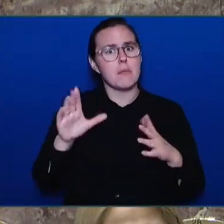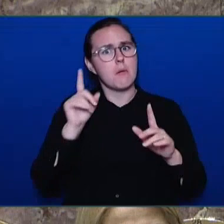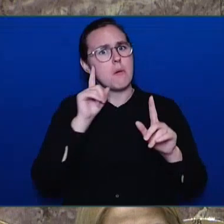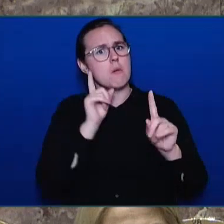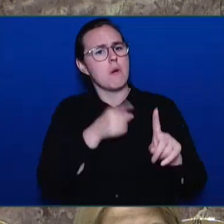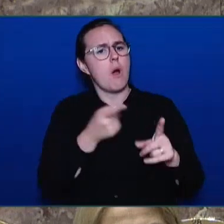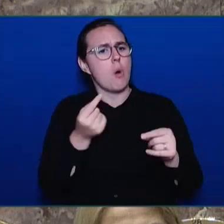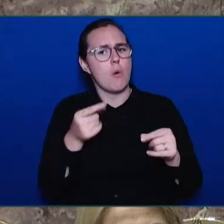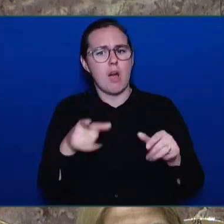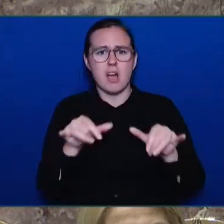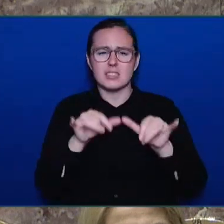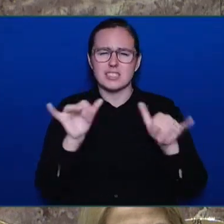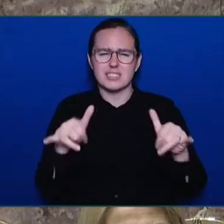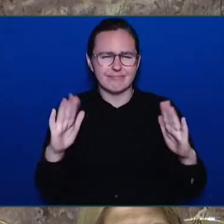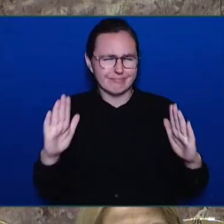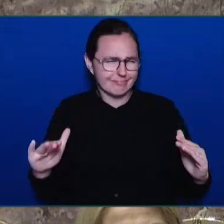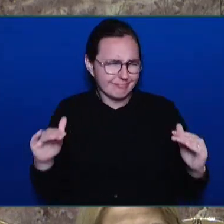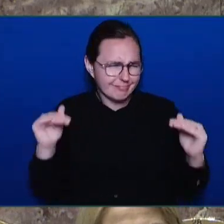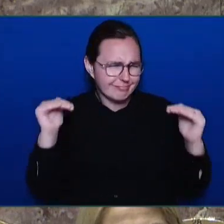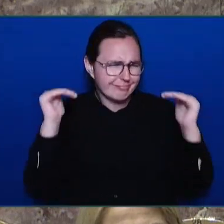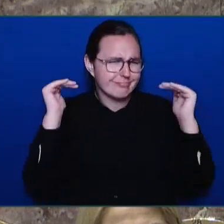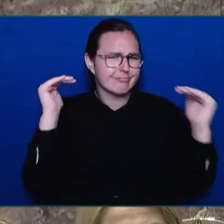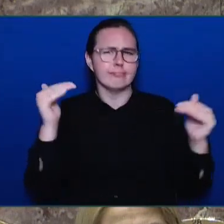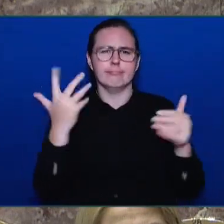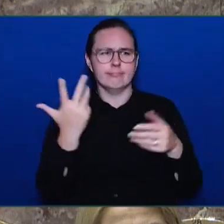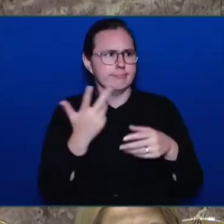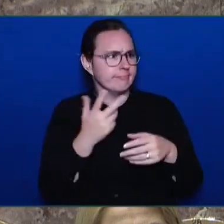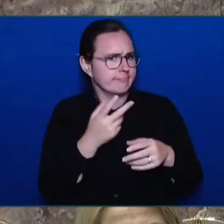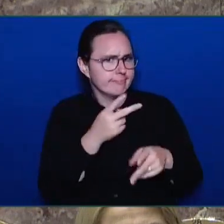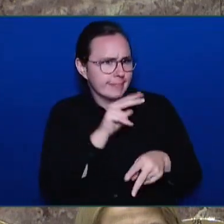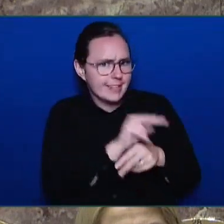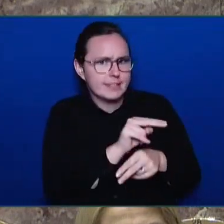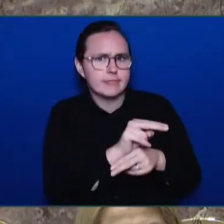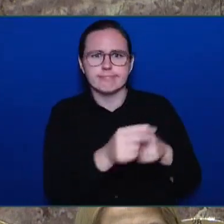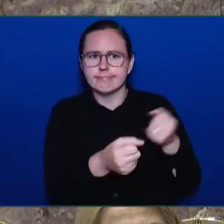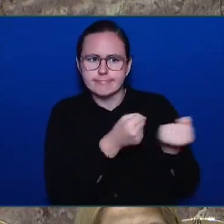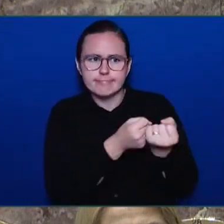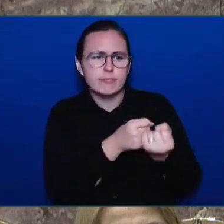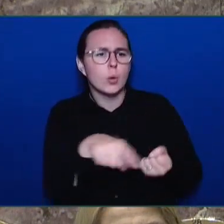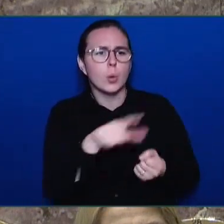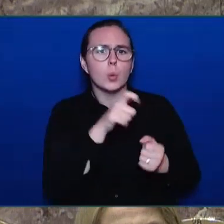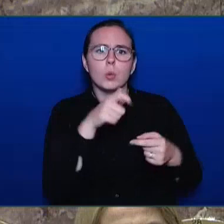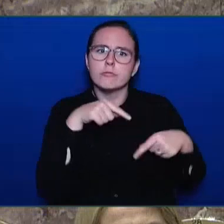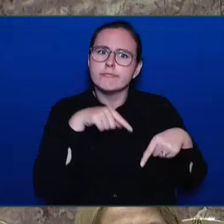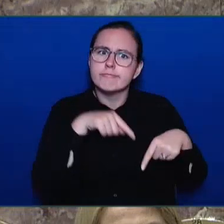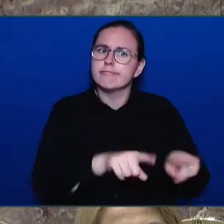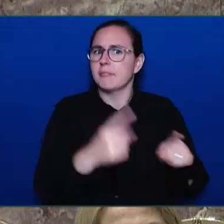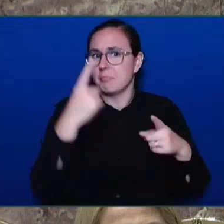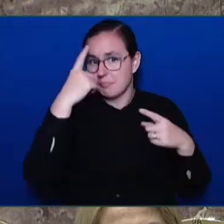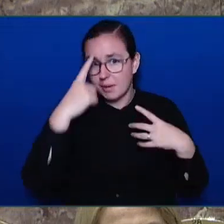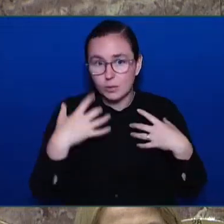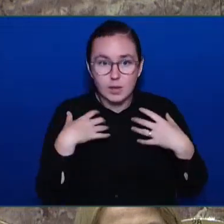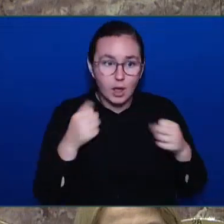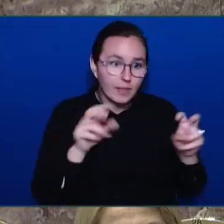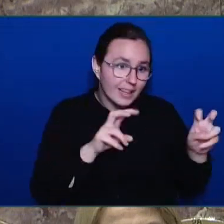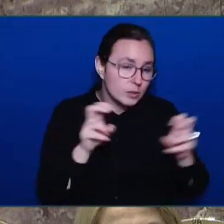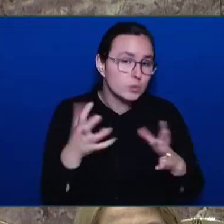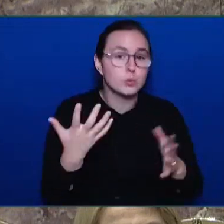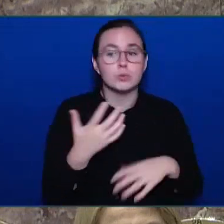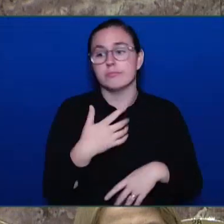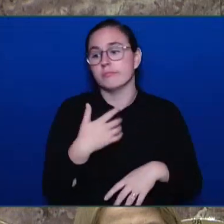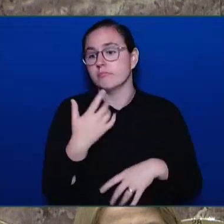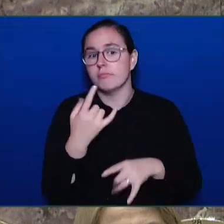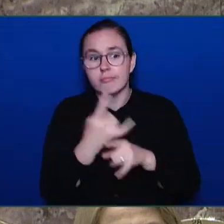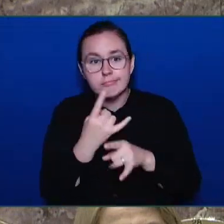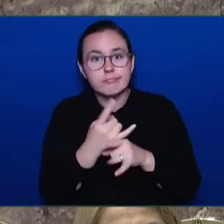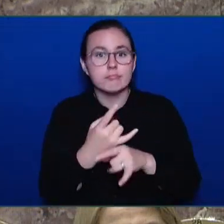that approach is articulated in our pathway to hope, that the vision that does in fact unite